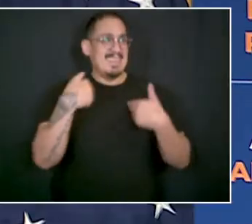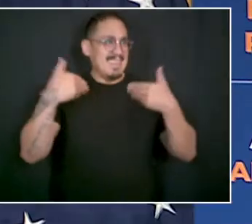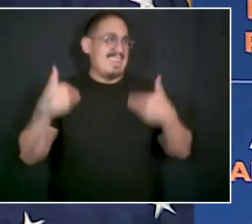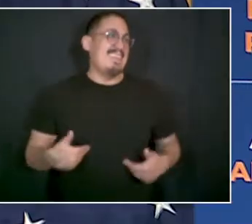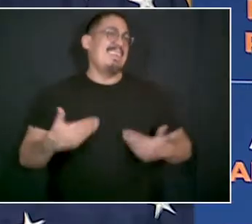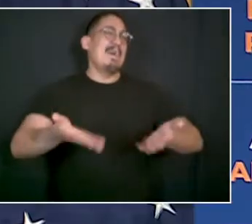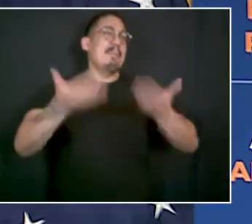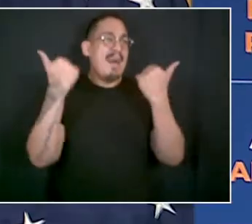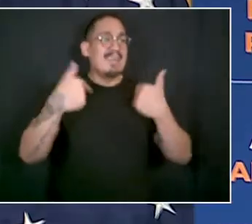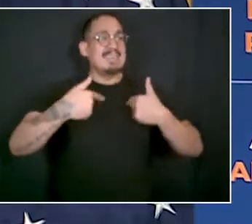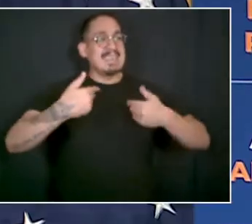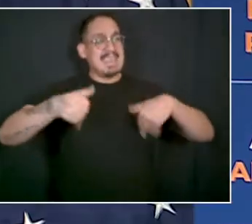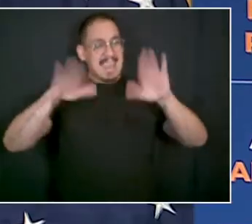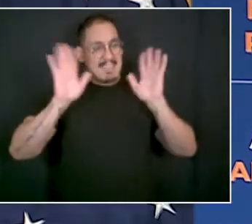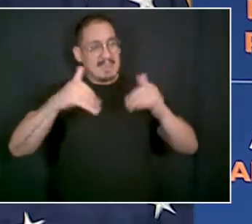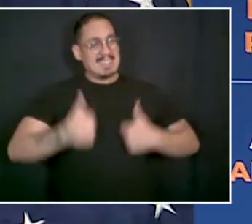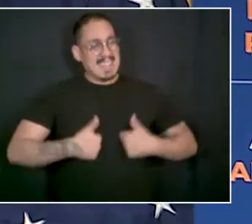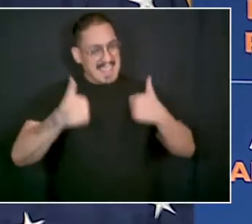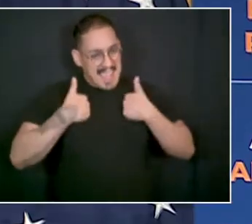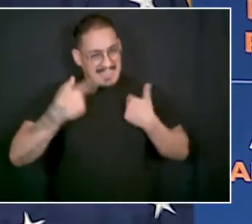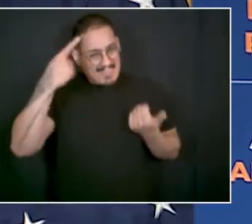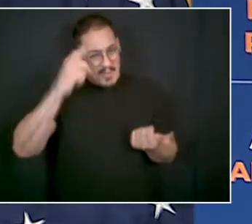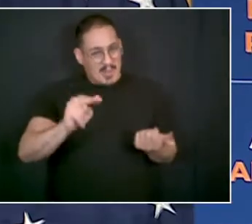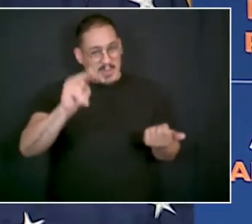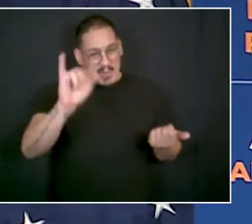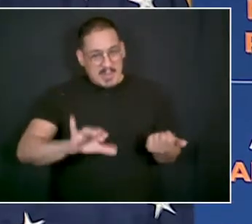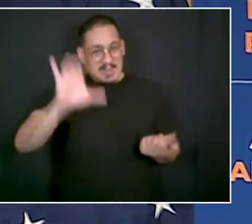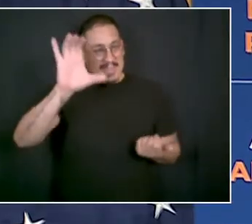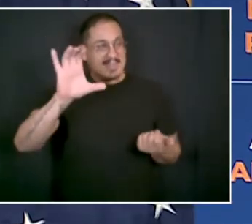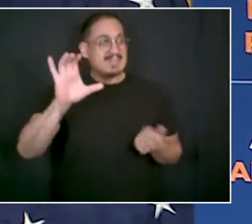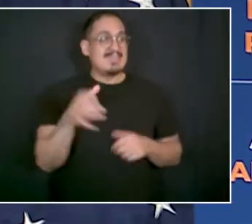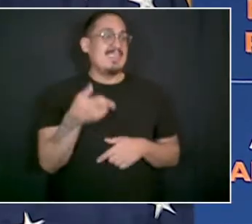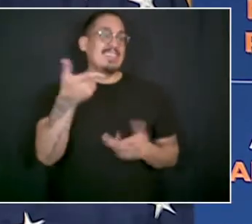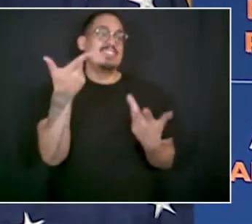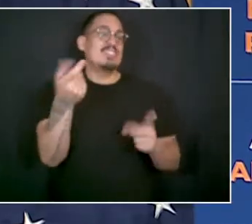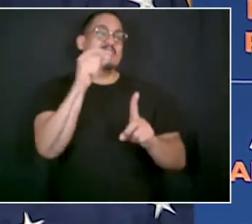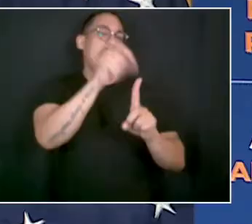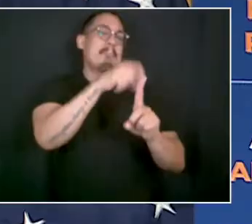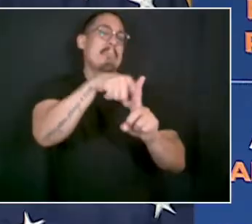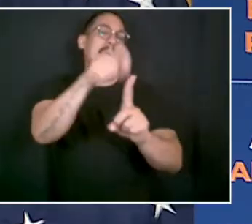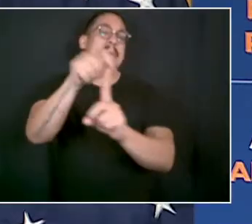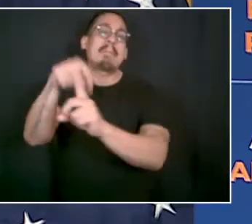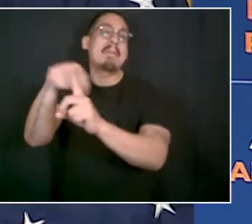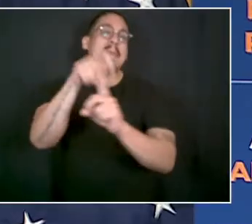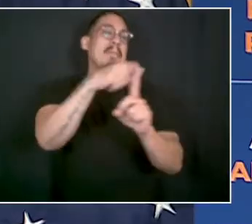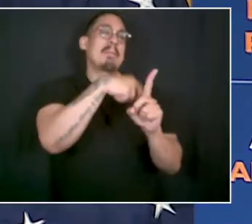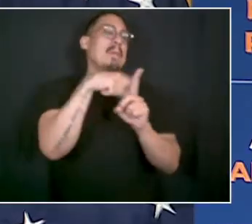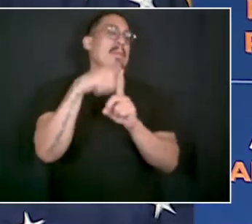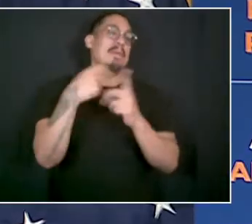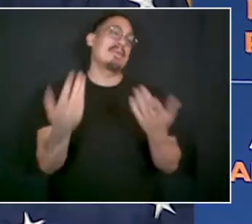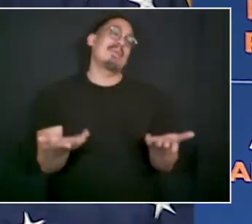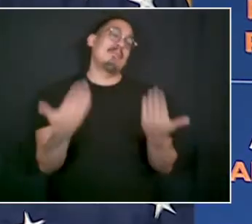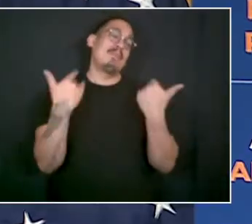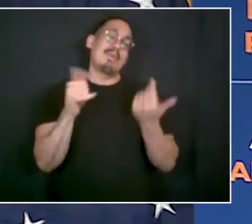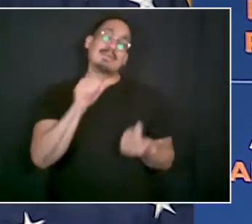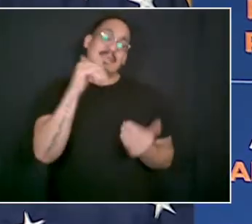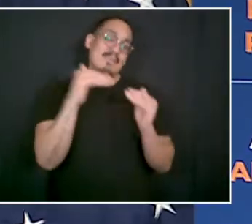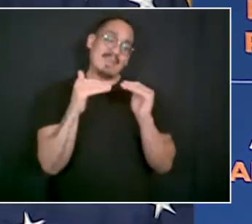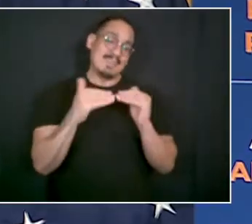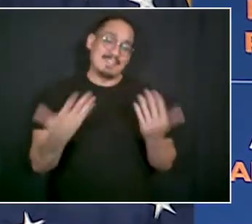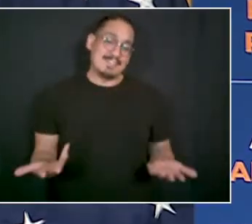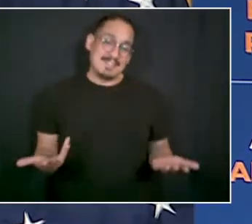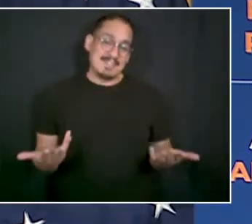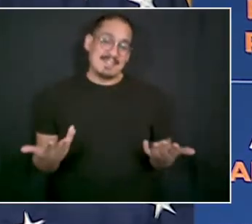for this city. And you just, what? We're just going to pick on everybody around Eric. Come on, man, it's not fair. If he didn't run